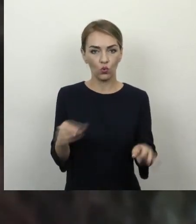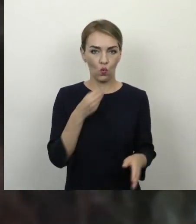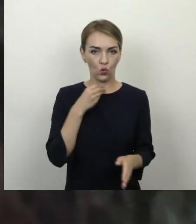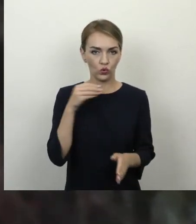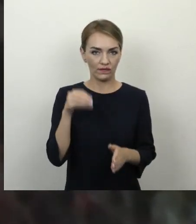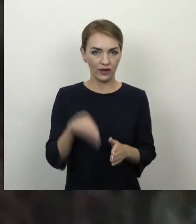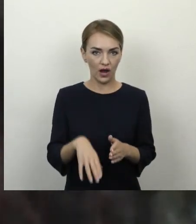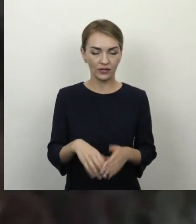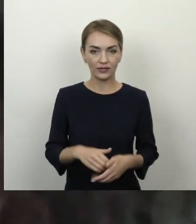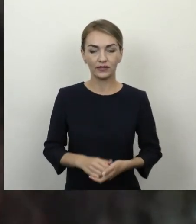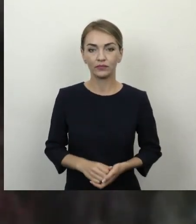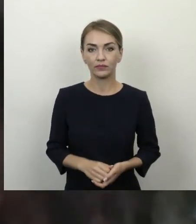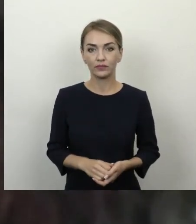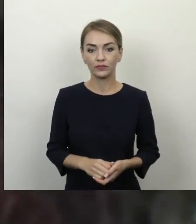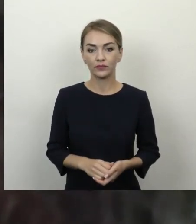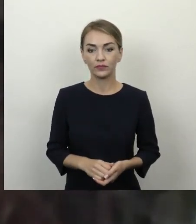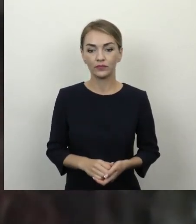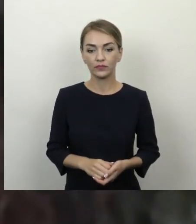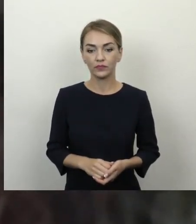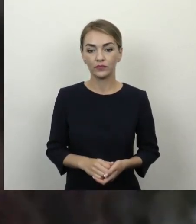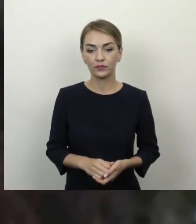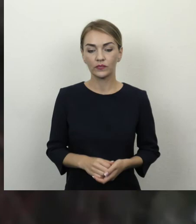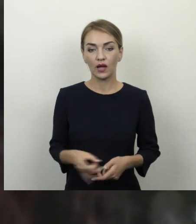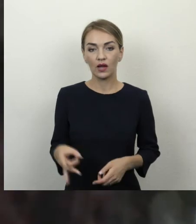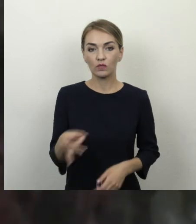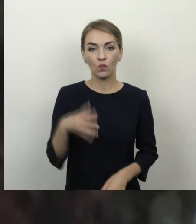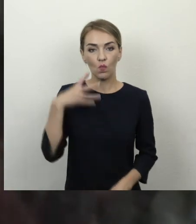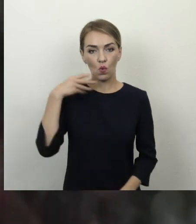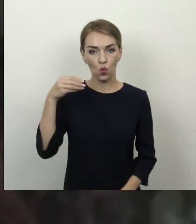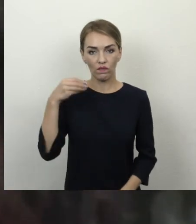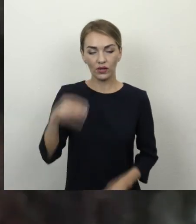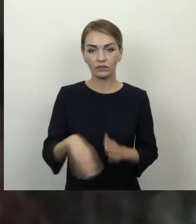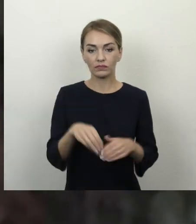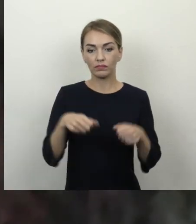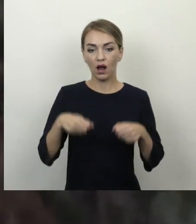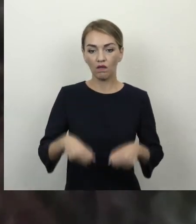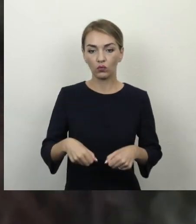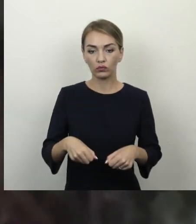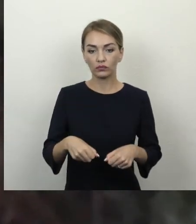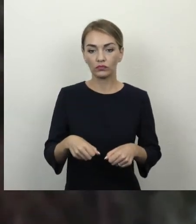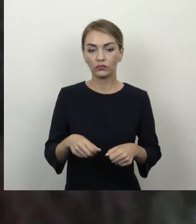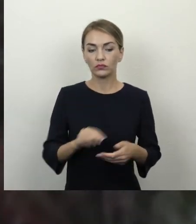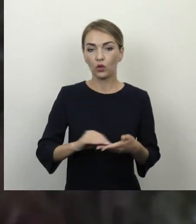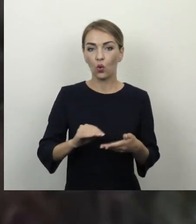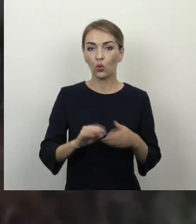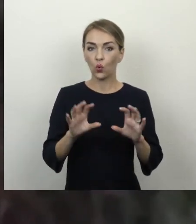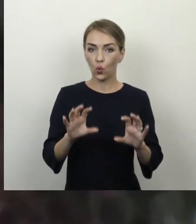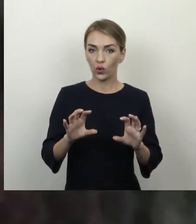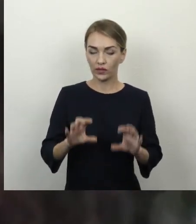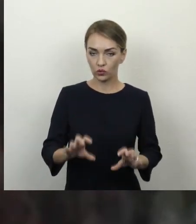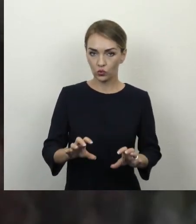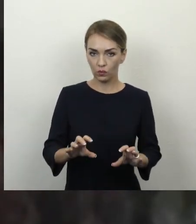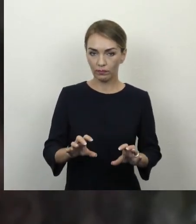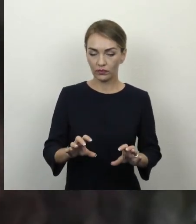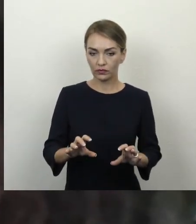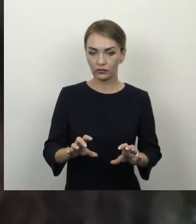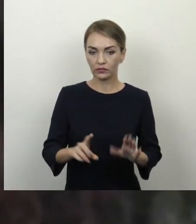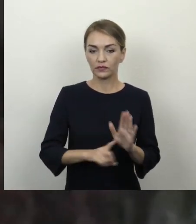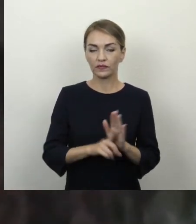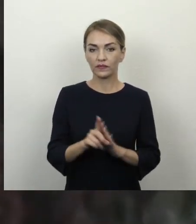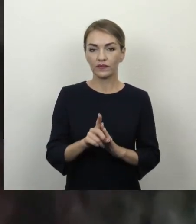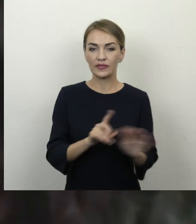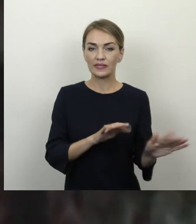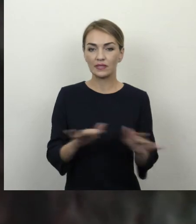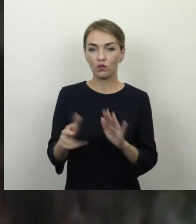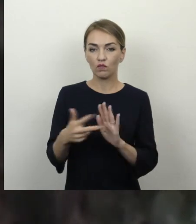suffrage right with secret vote casting. Election law